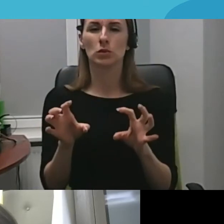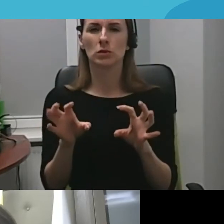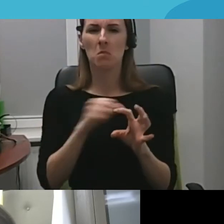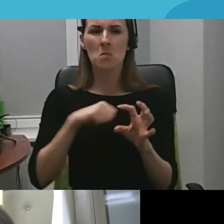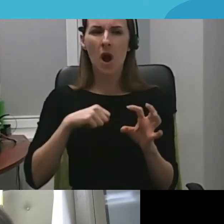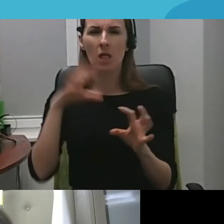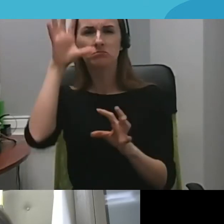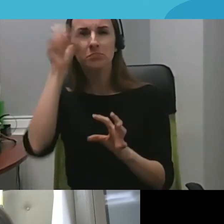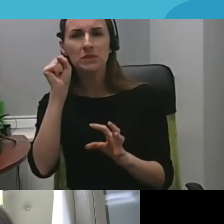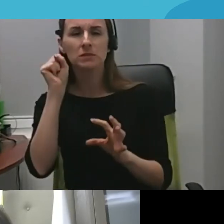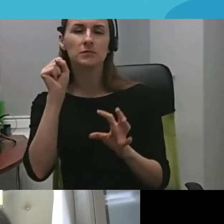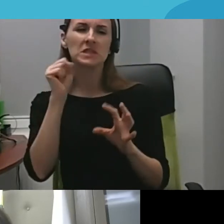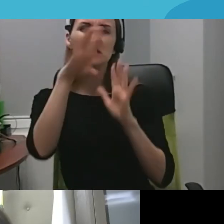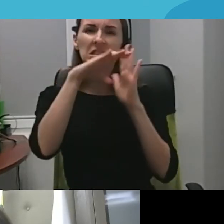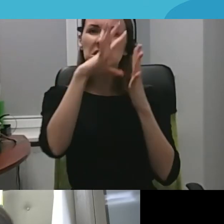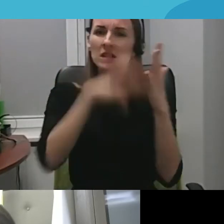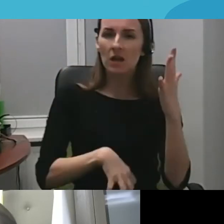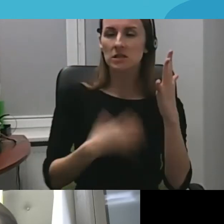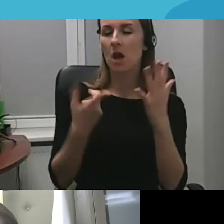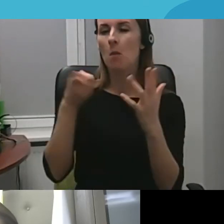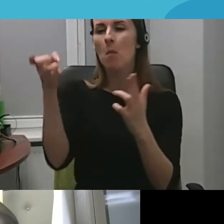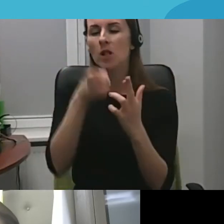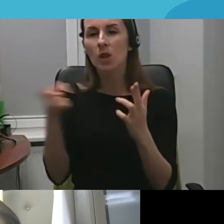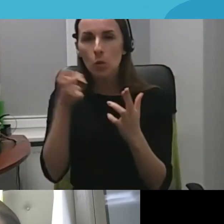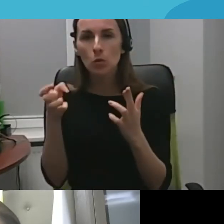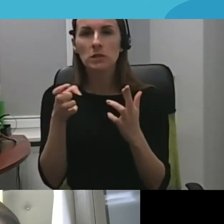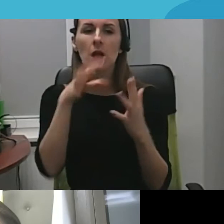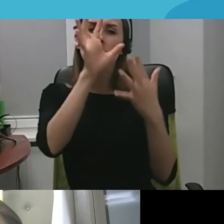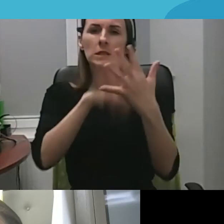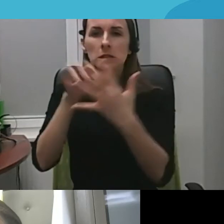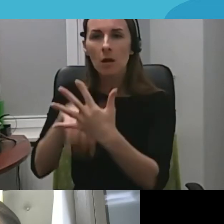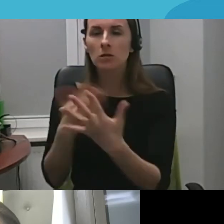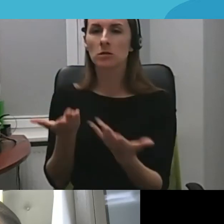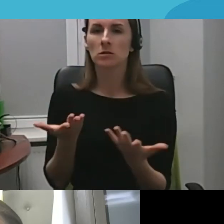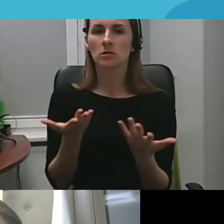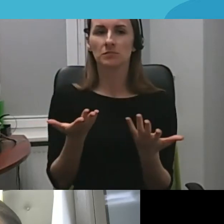the Belarus constitution quite paradoxically also provides that